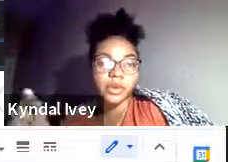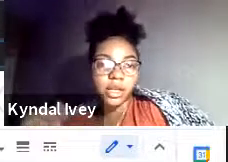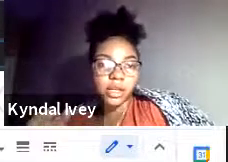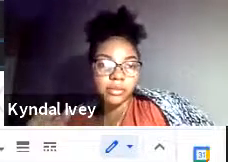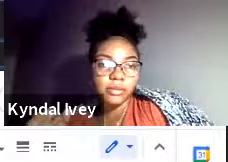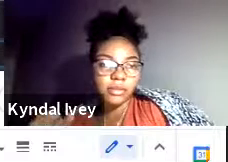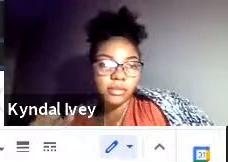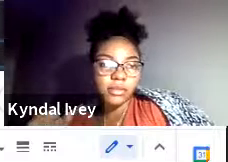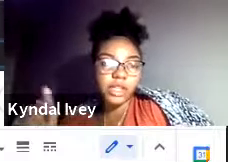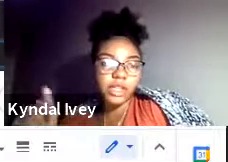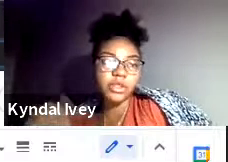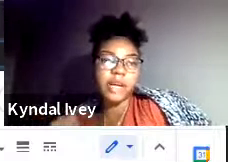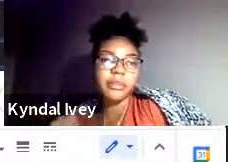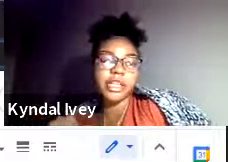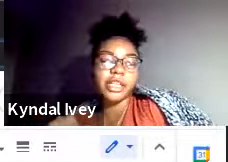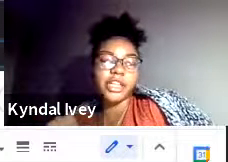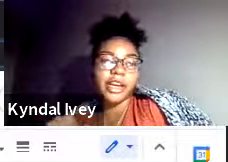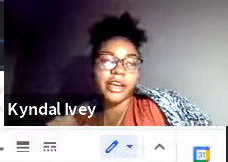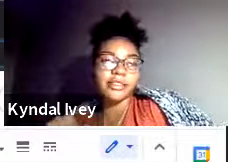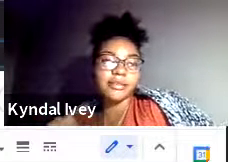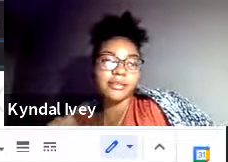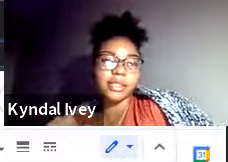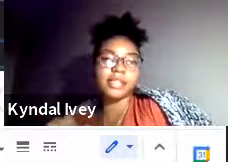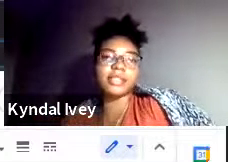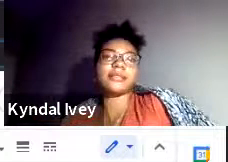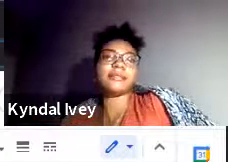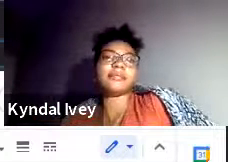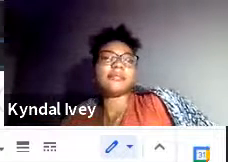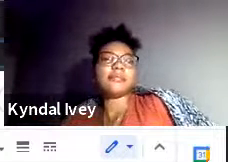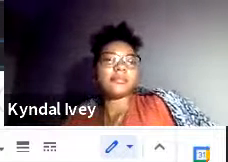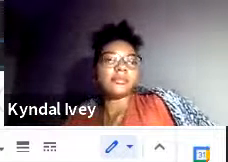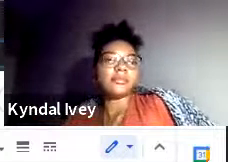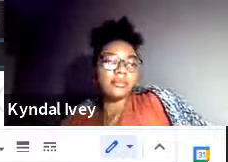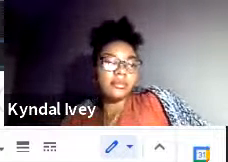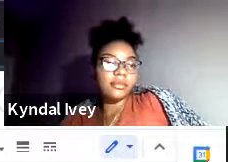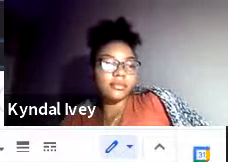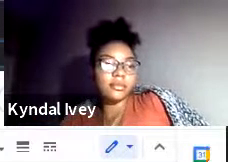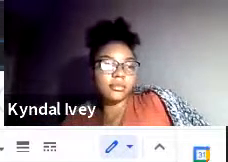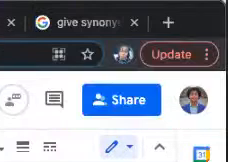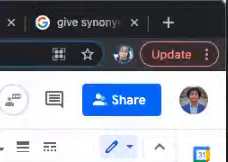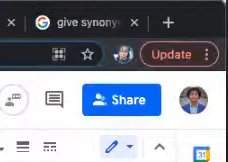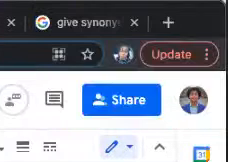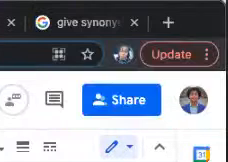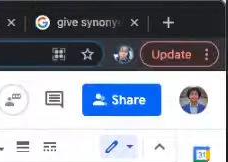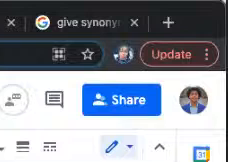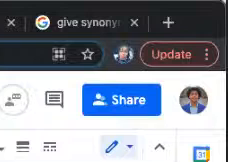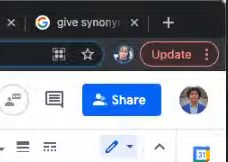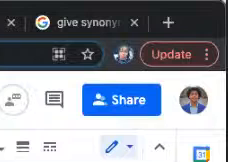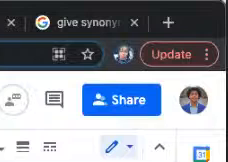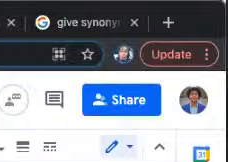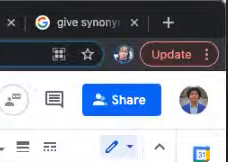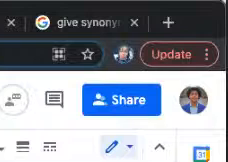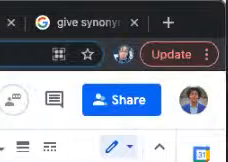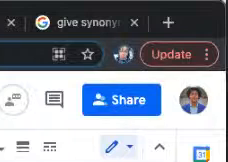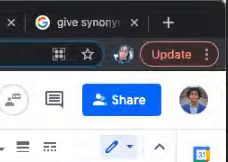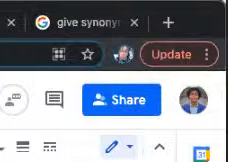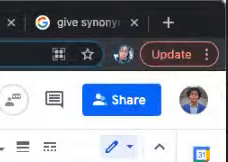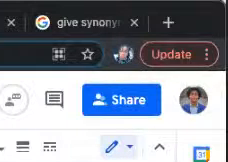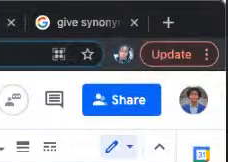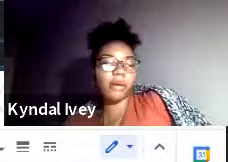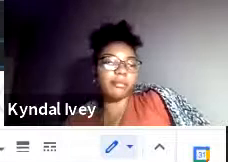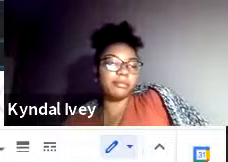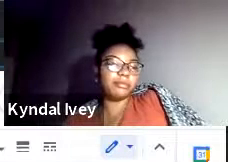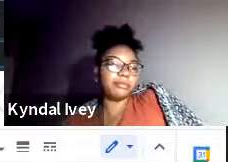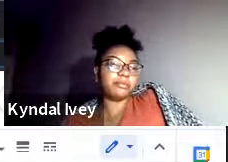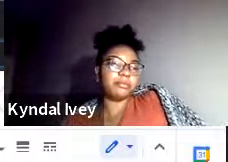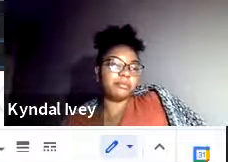Okay. Jesse, do you have the link to vote? Yeah, give me just a second to copy it.